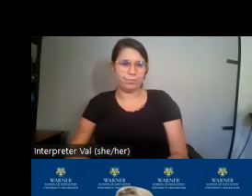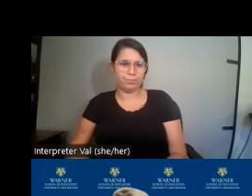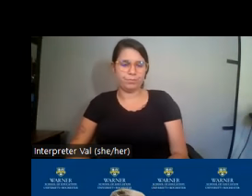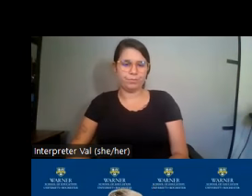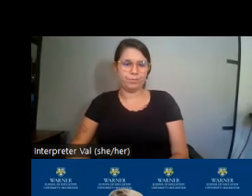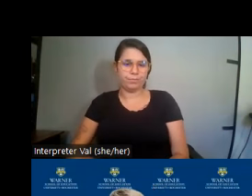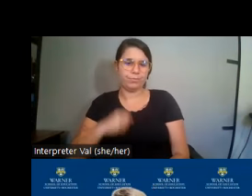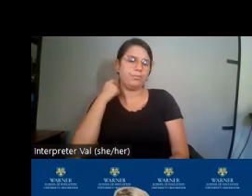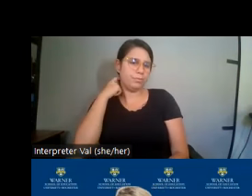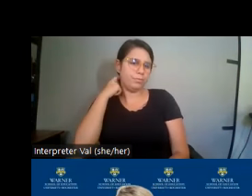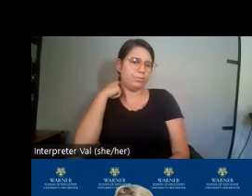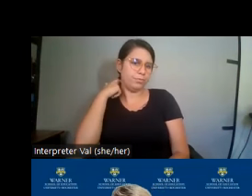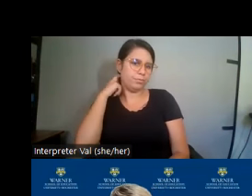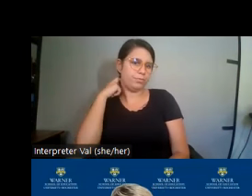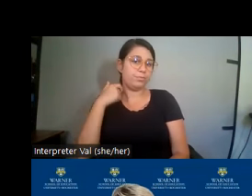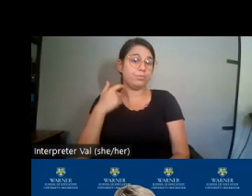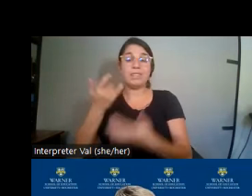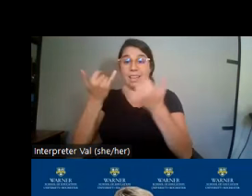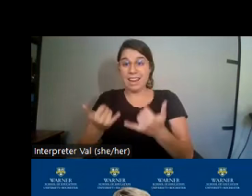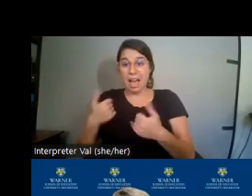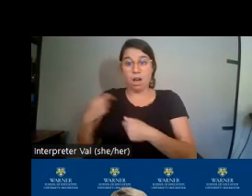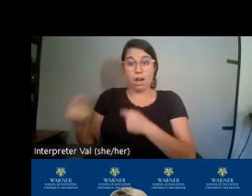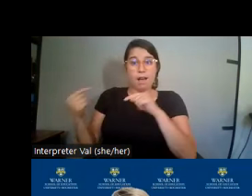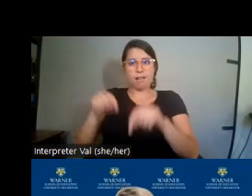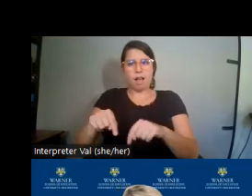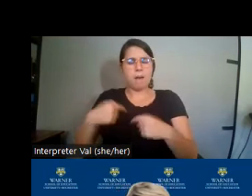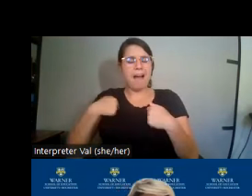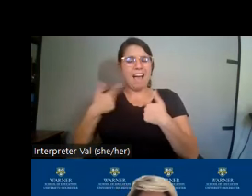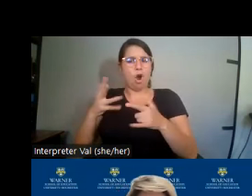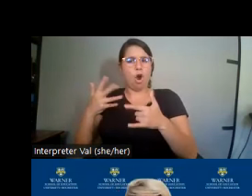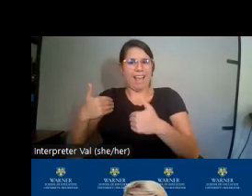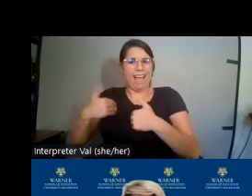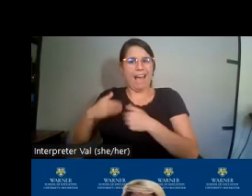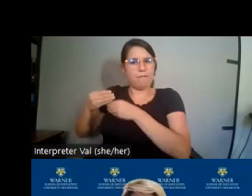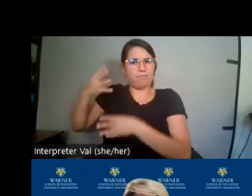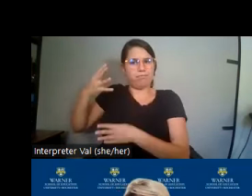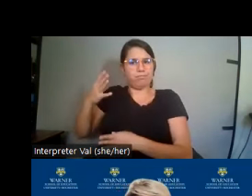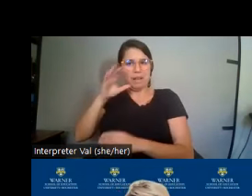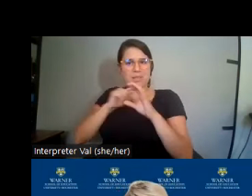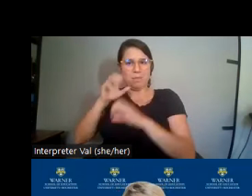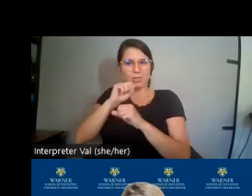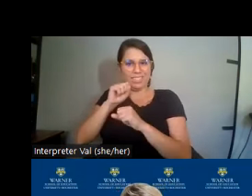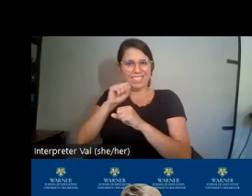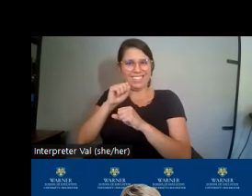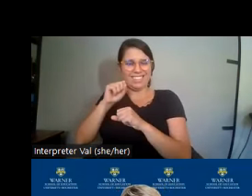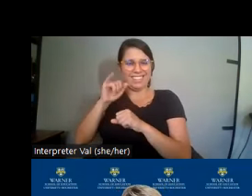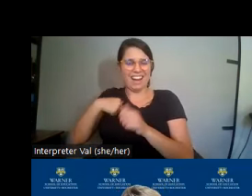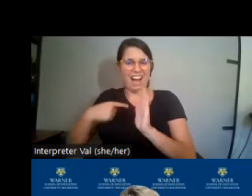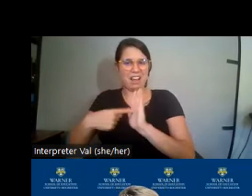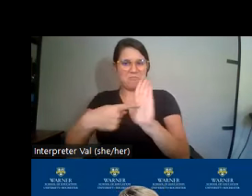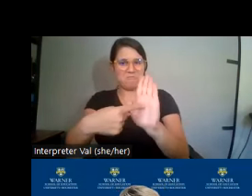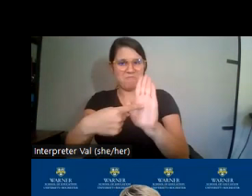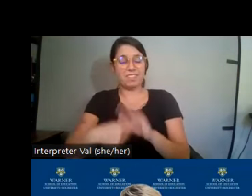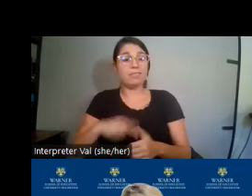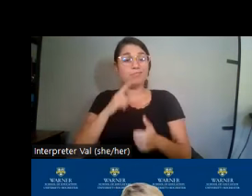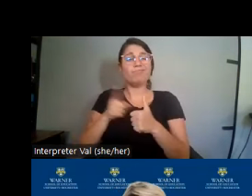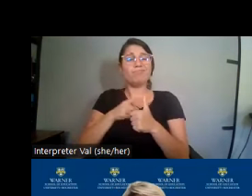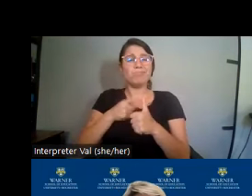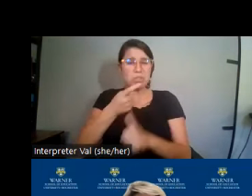I bring some assumptions to this talk that I wanted to share with you. One is that trauma is real, and it's particularly real